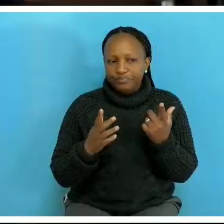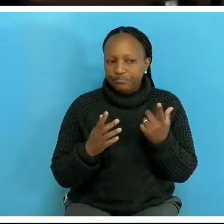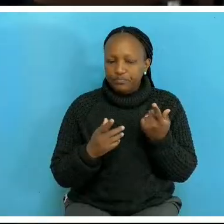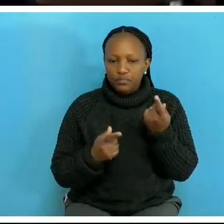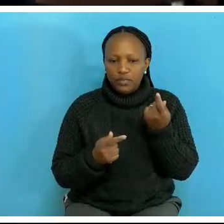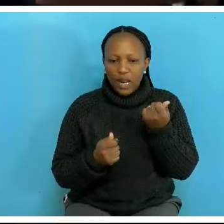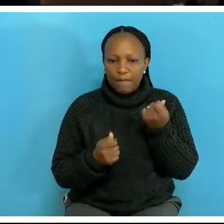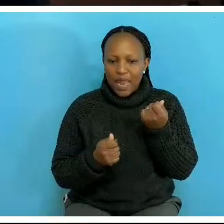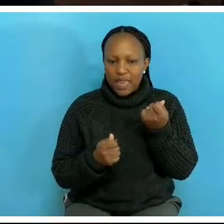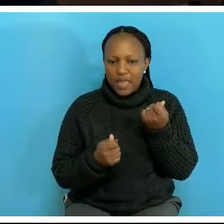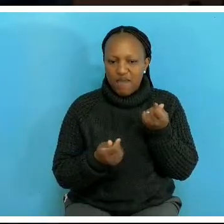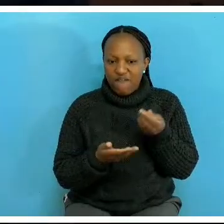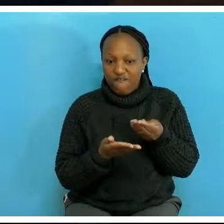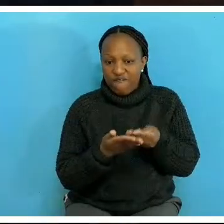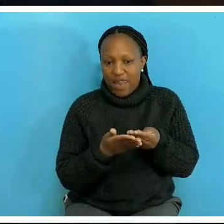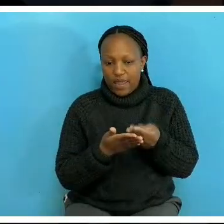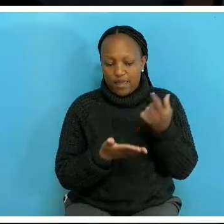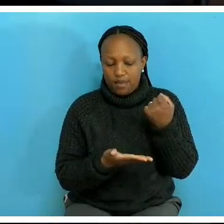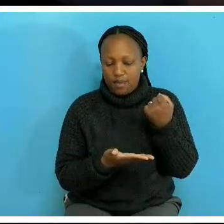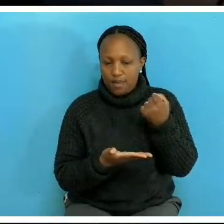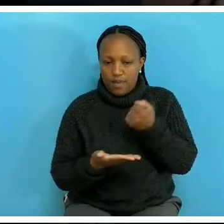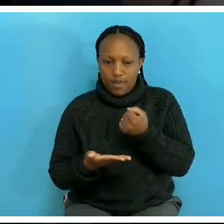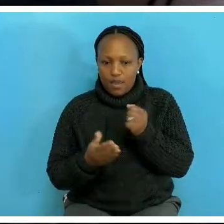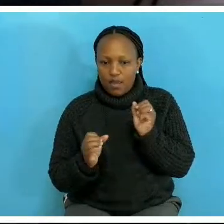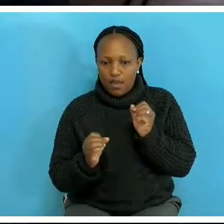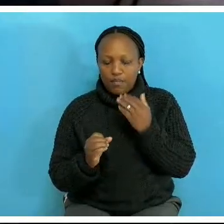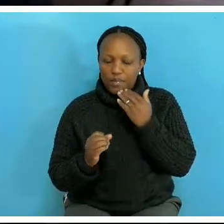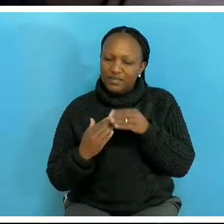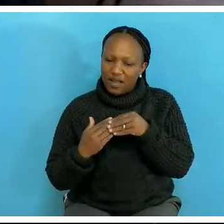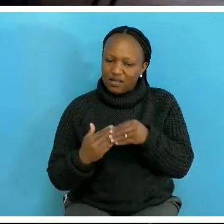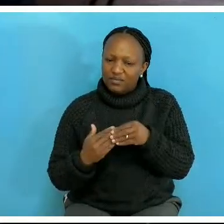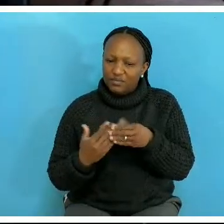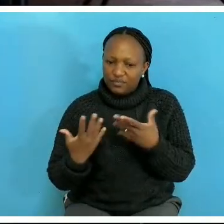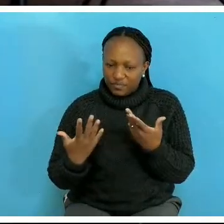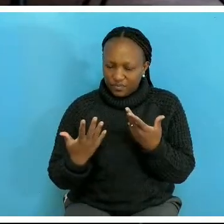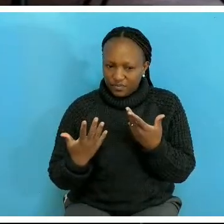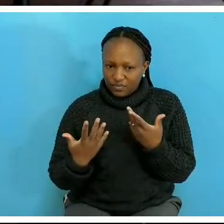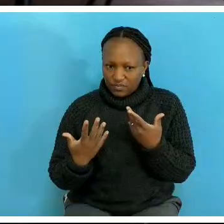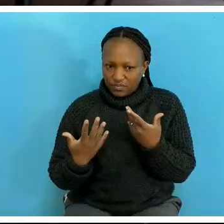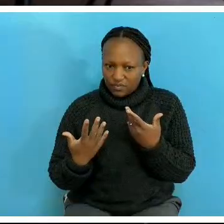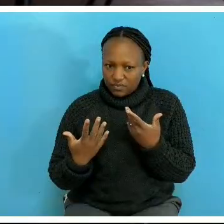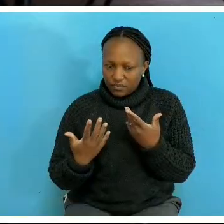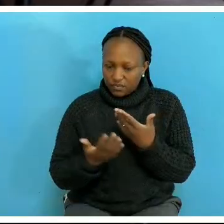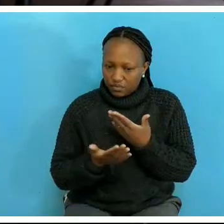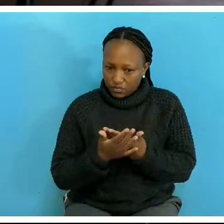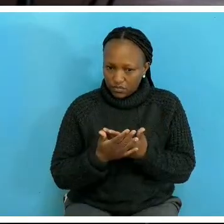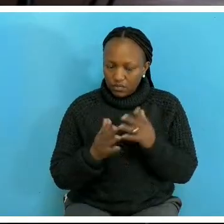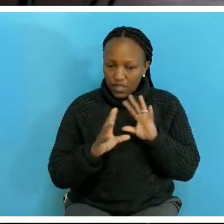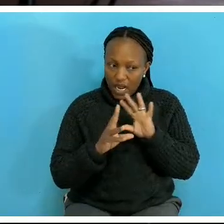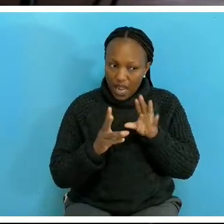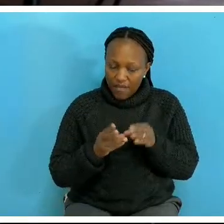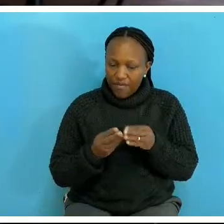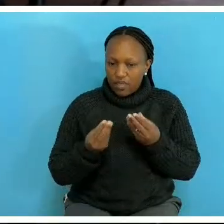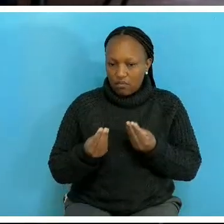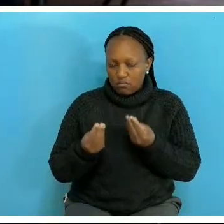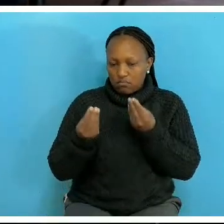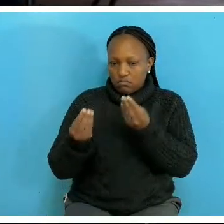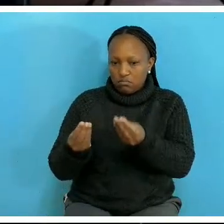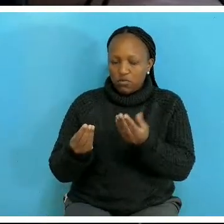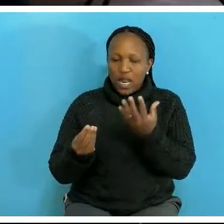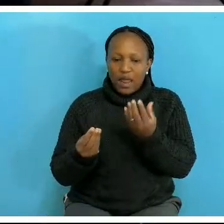funding. Can you guide us through this? I can submit everything I have so far